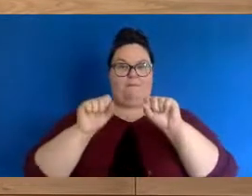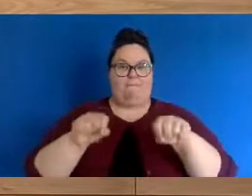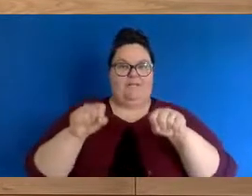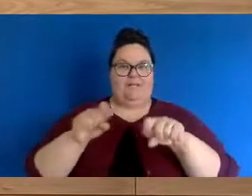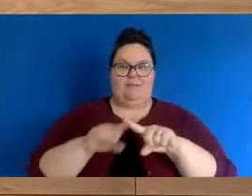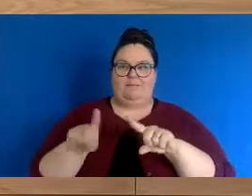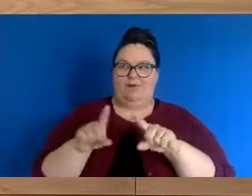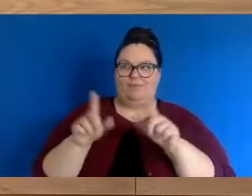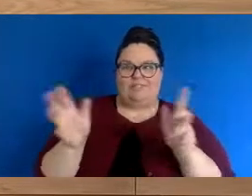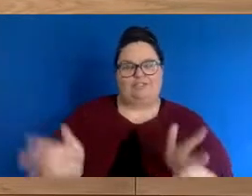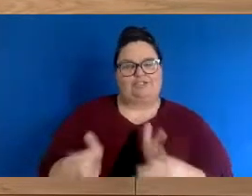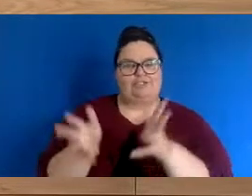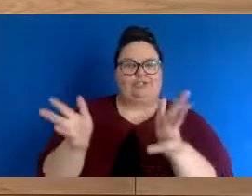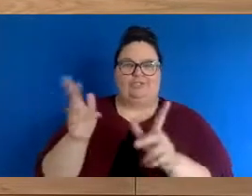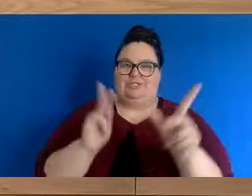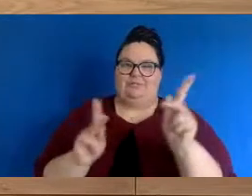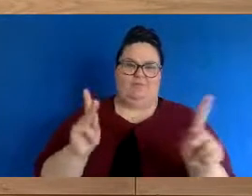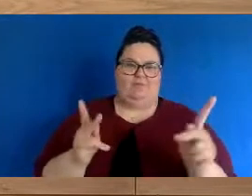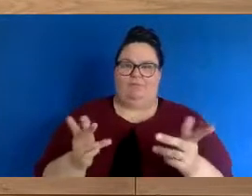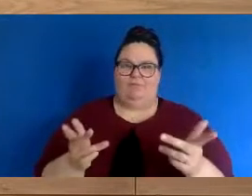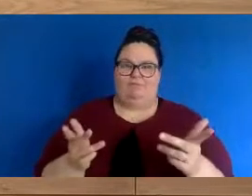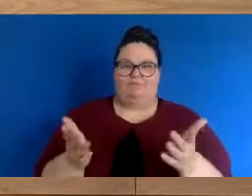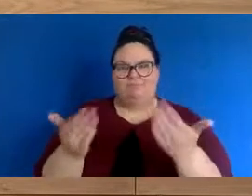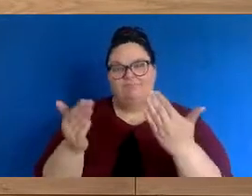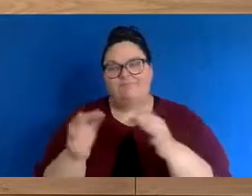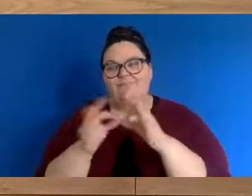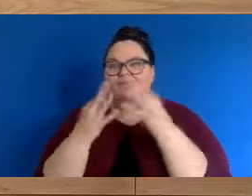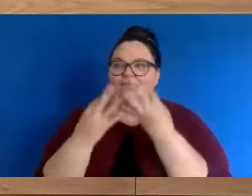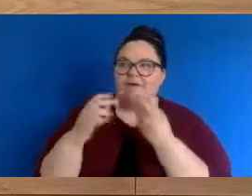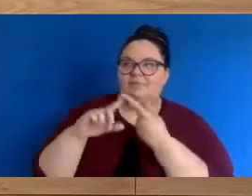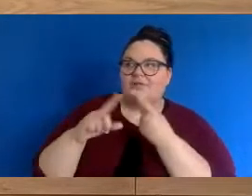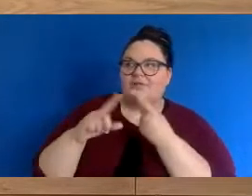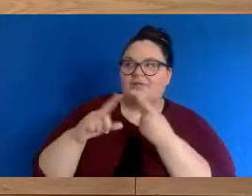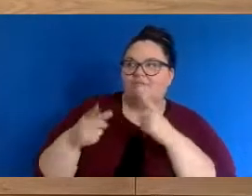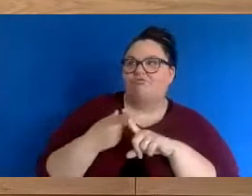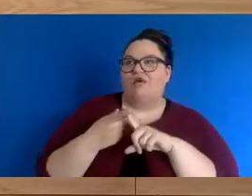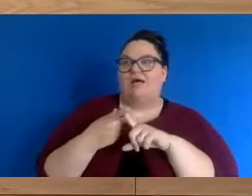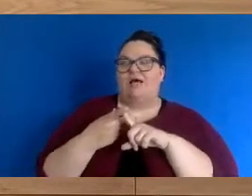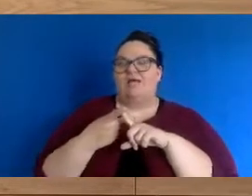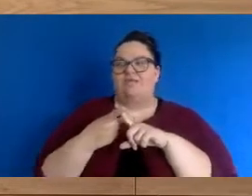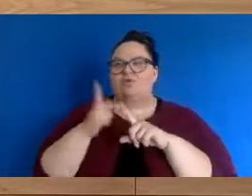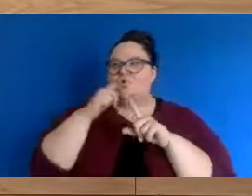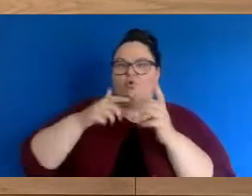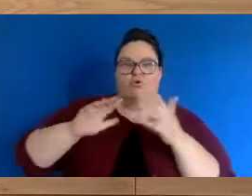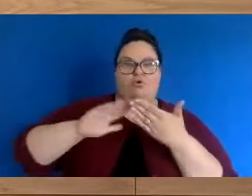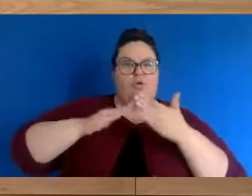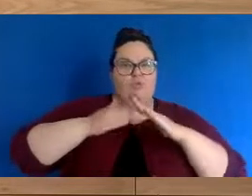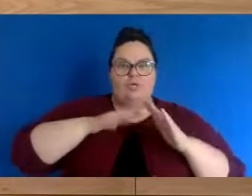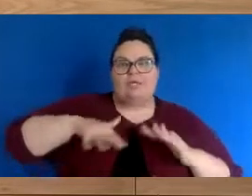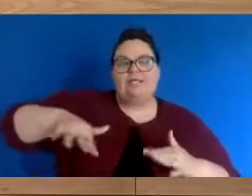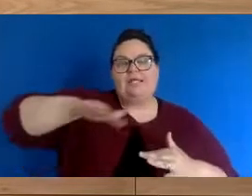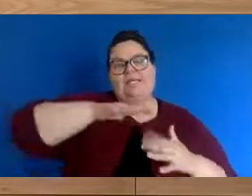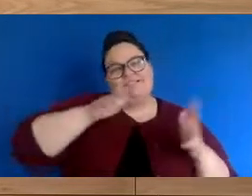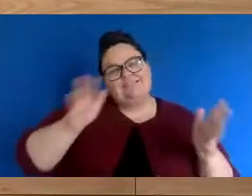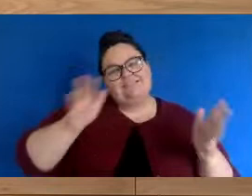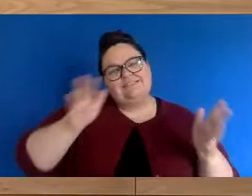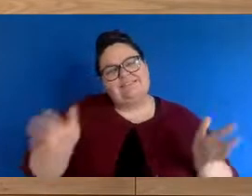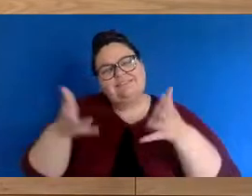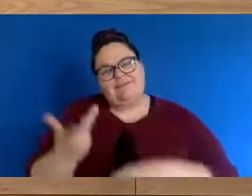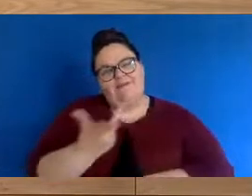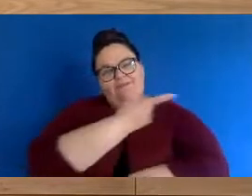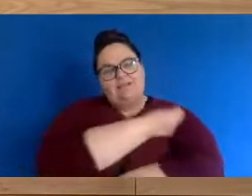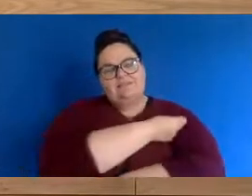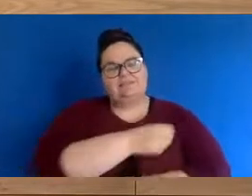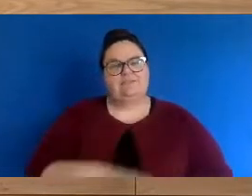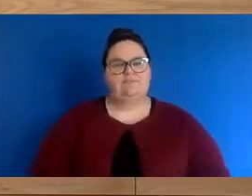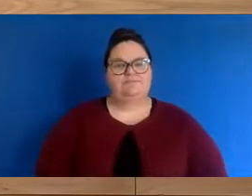keep encouraging our family members, our friends, our loved ones, community members,